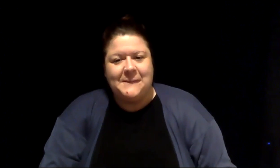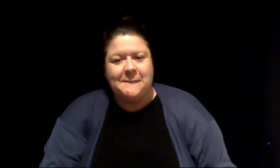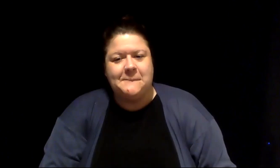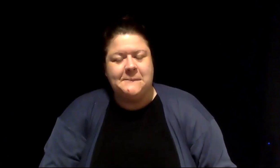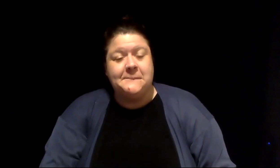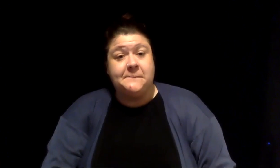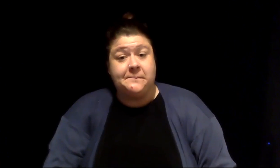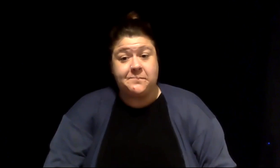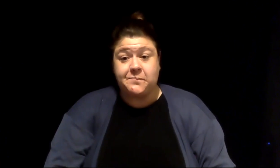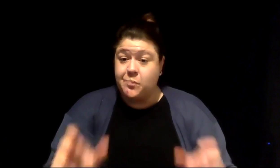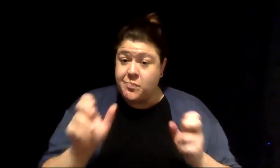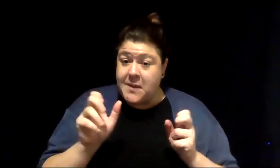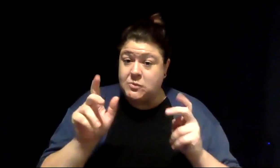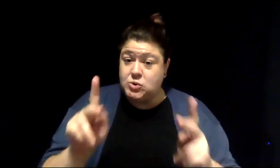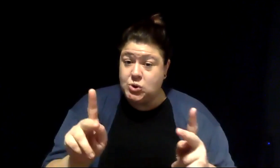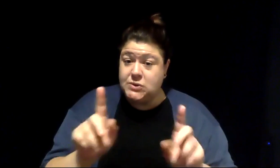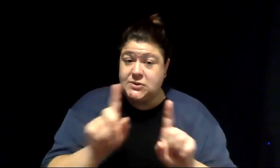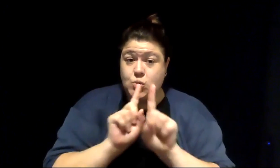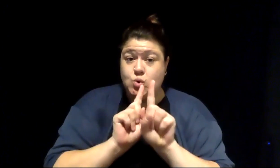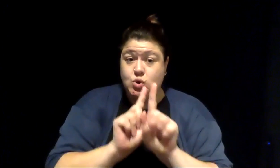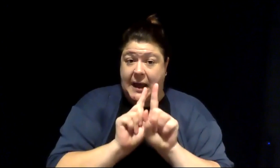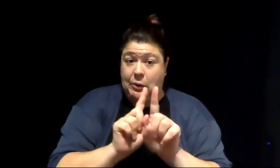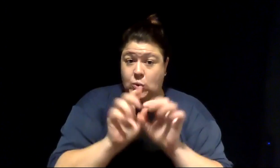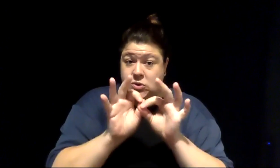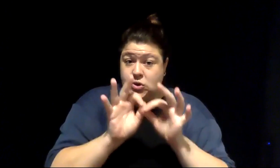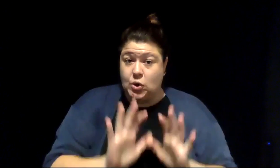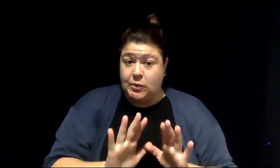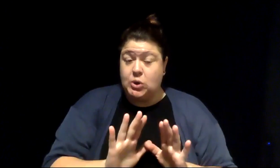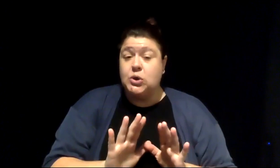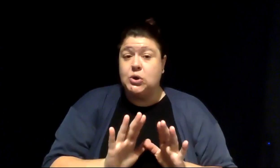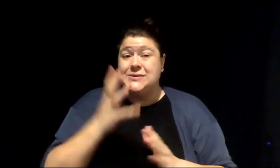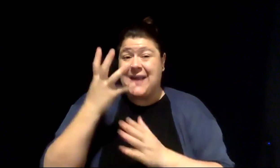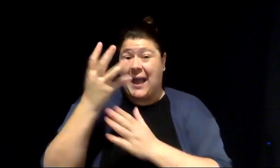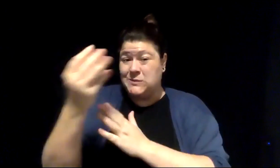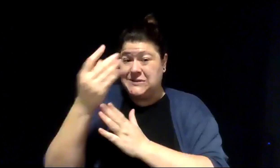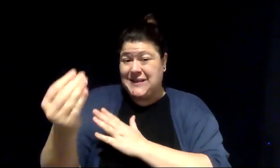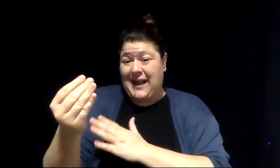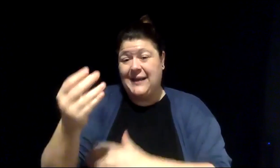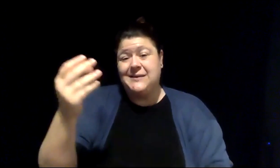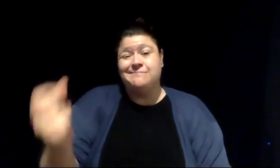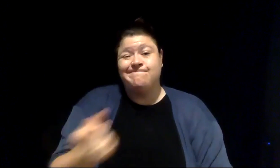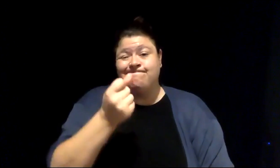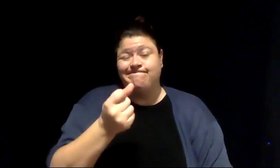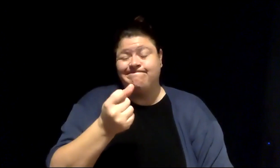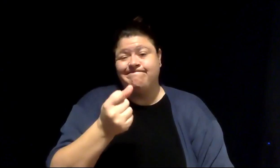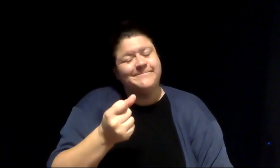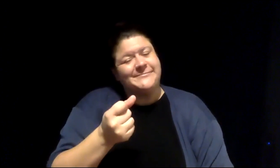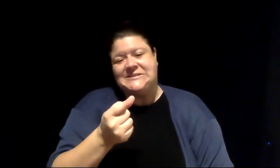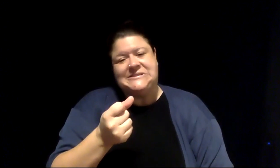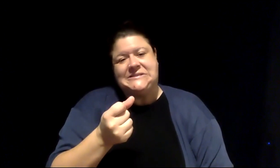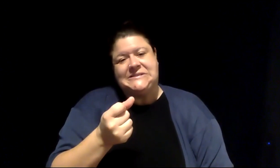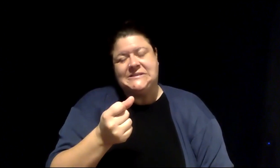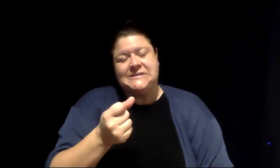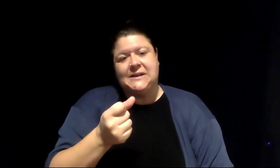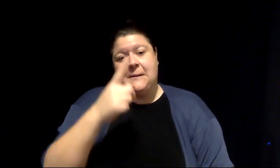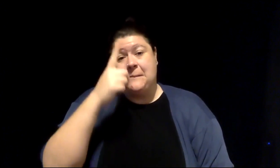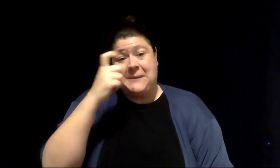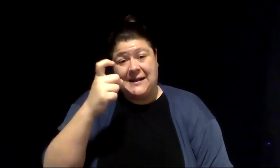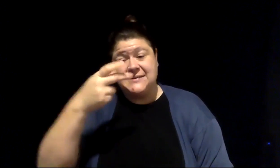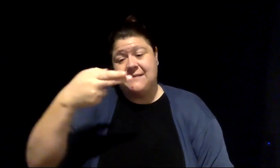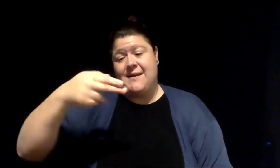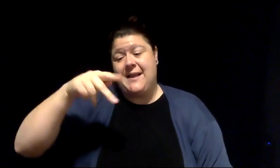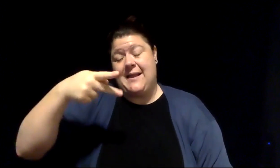Are there opportunities to shadow interpreters in the field? Unfortunately, Sarah, because of the fact that there are